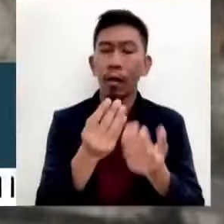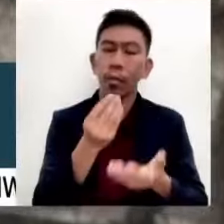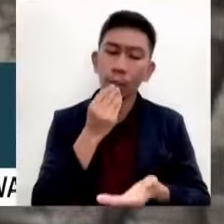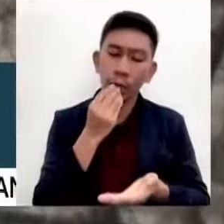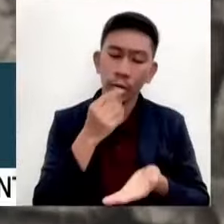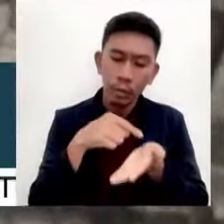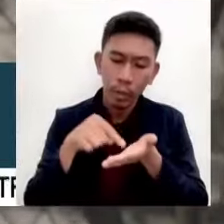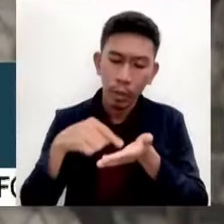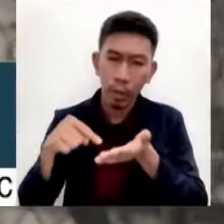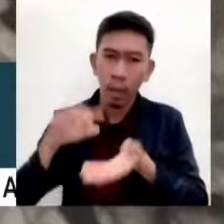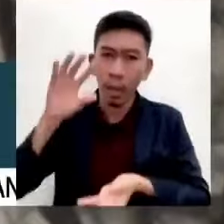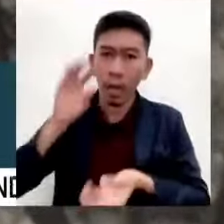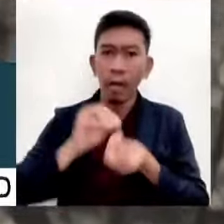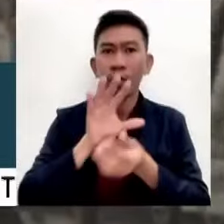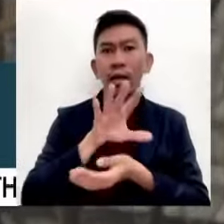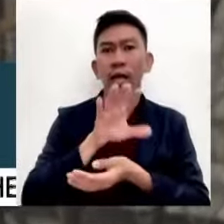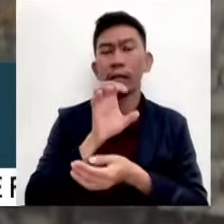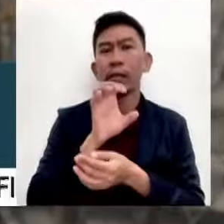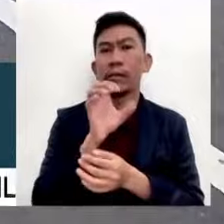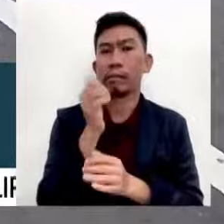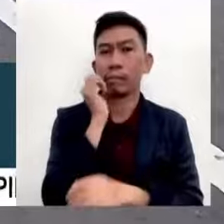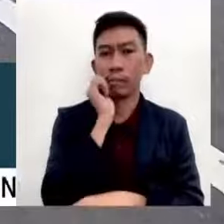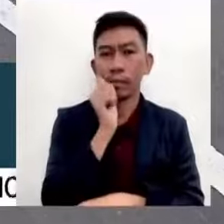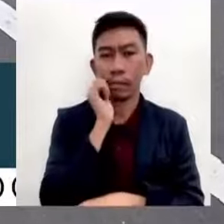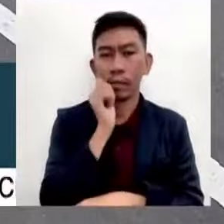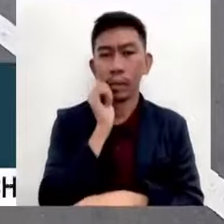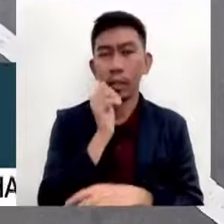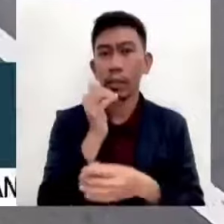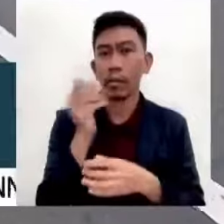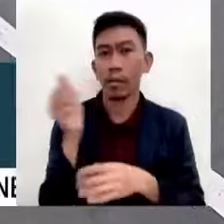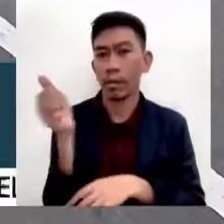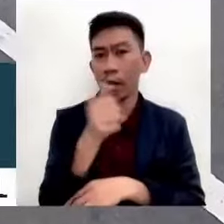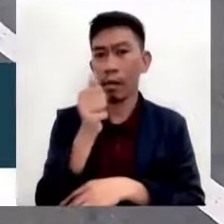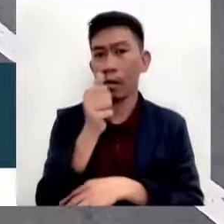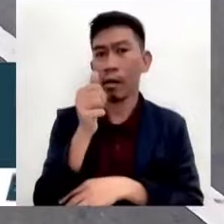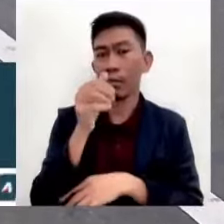500 pesos daily, while his transportation allowance rose